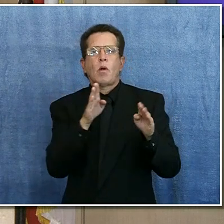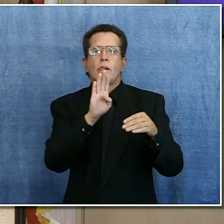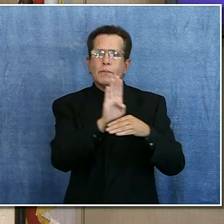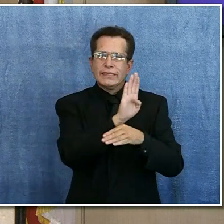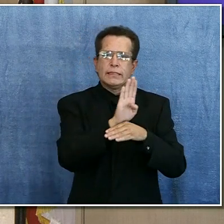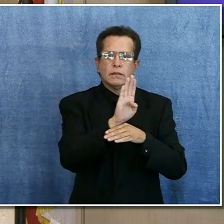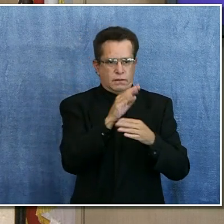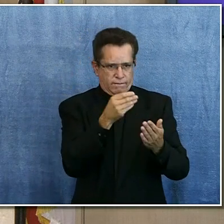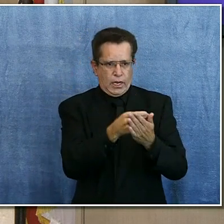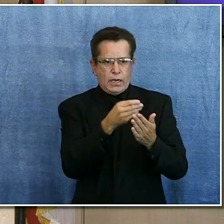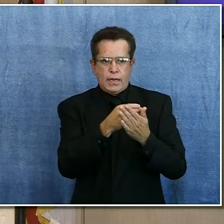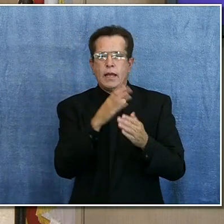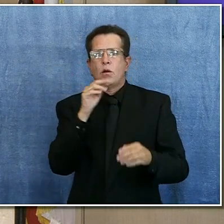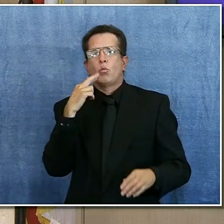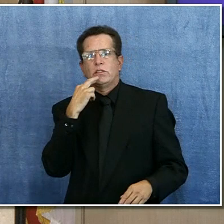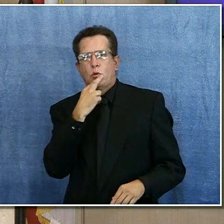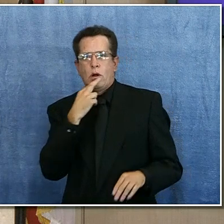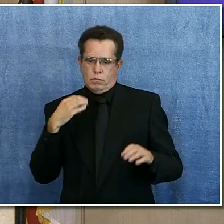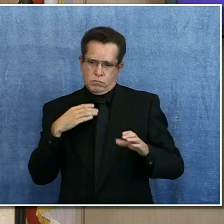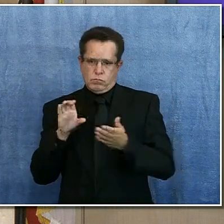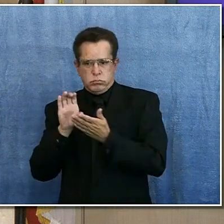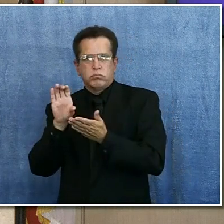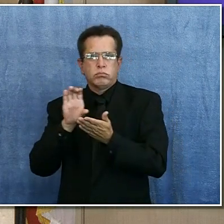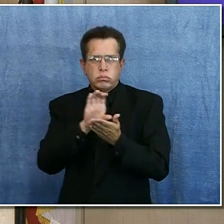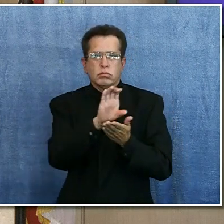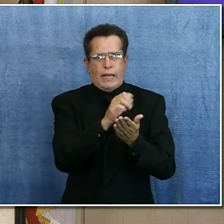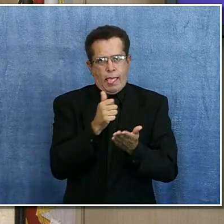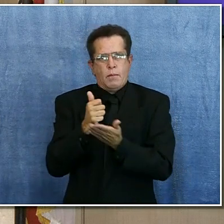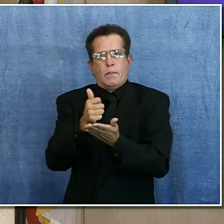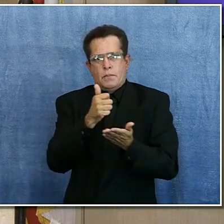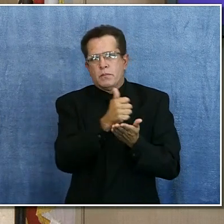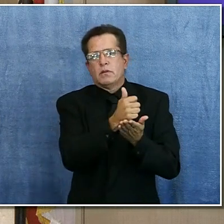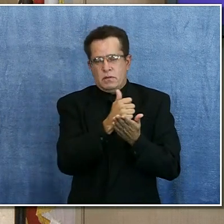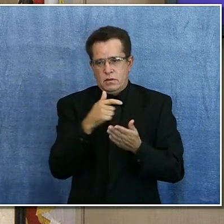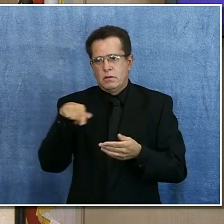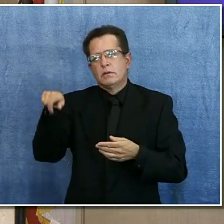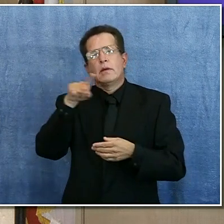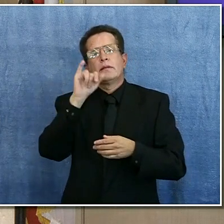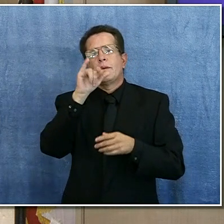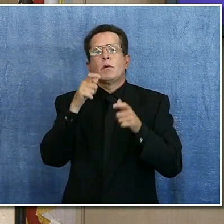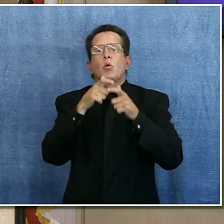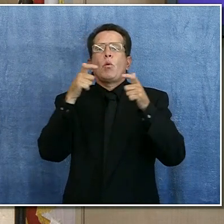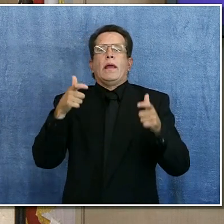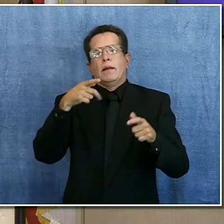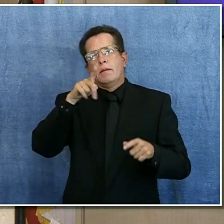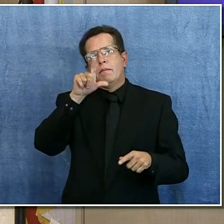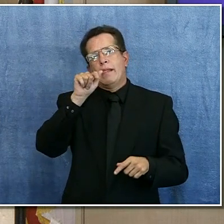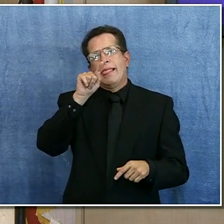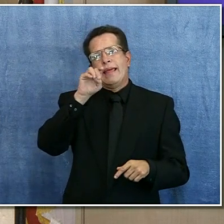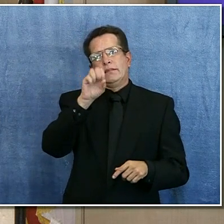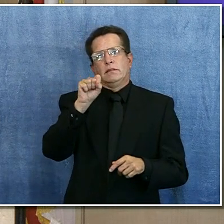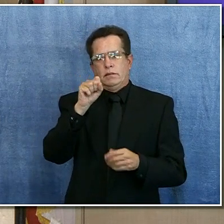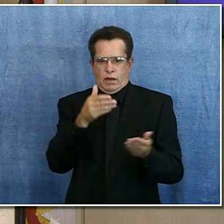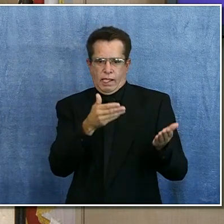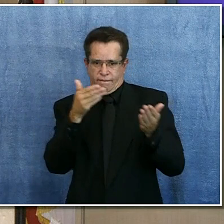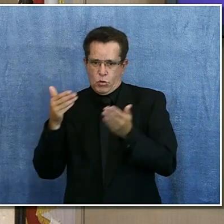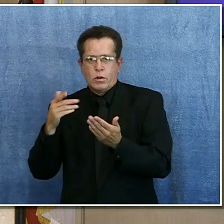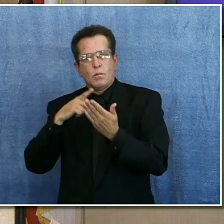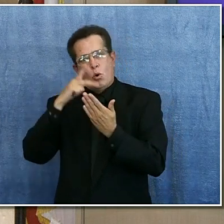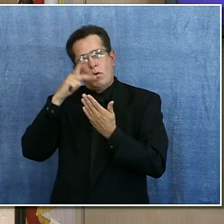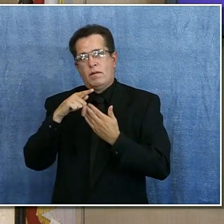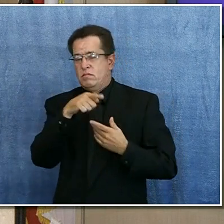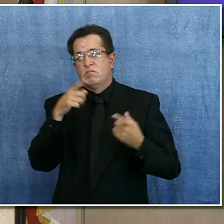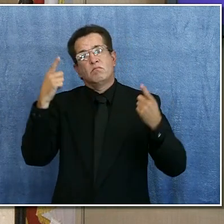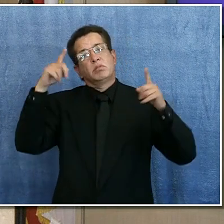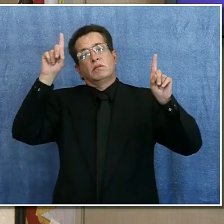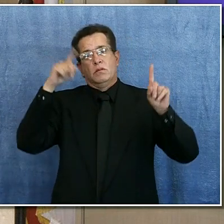restaurant support. A portion of this money will be used to shore up the Great Plates Delivered program. This has been a successful initiative in which we